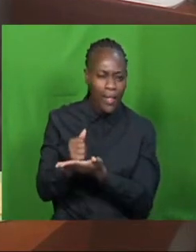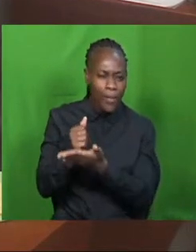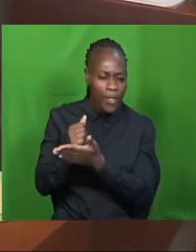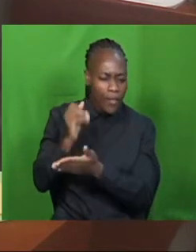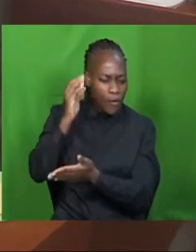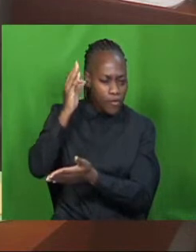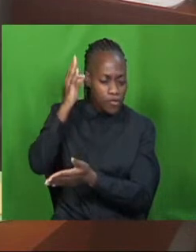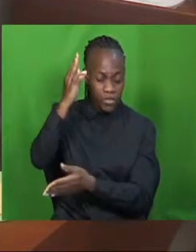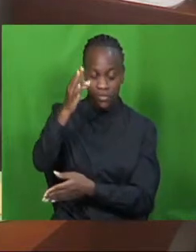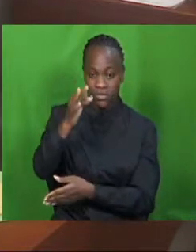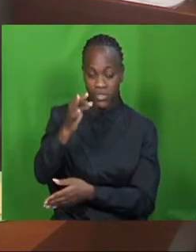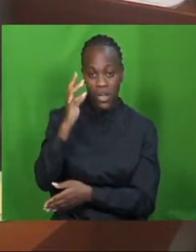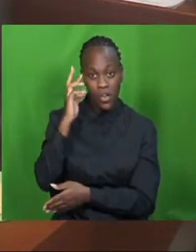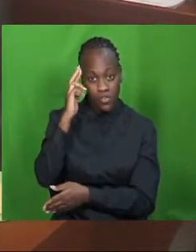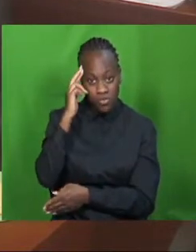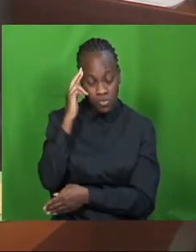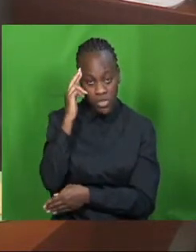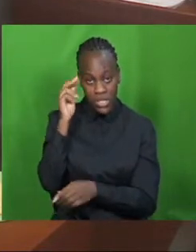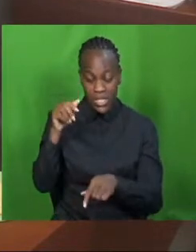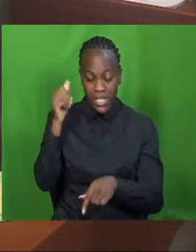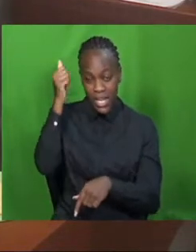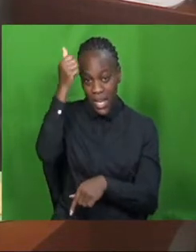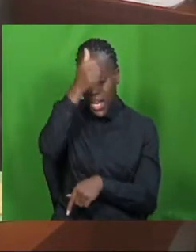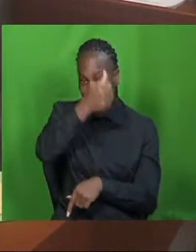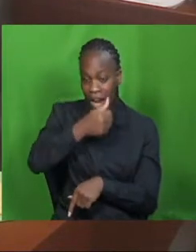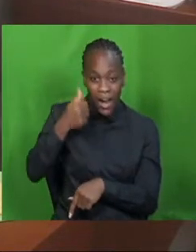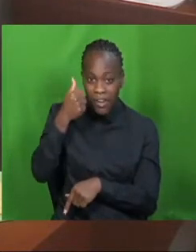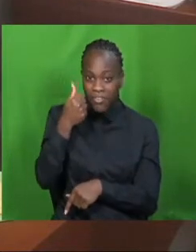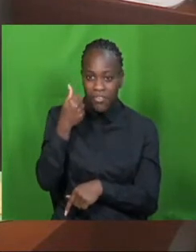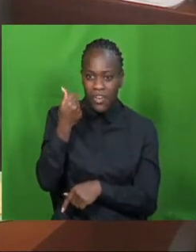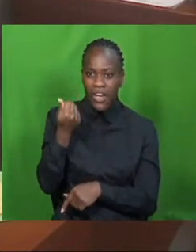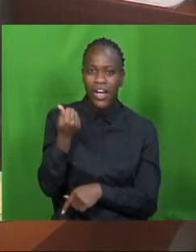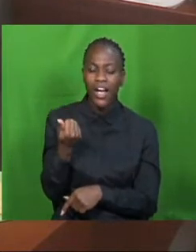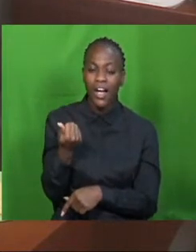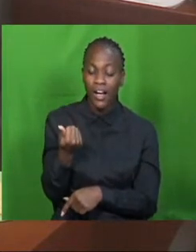Tanzania has been doing a yeoman's job,